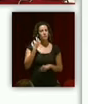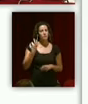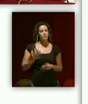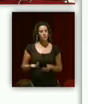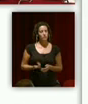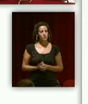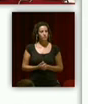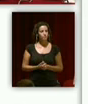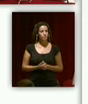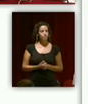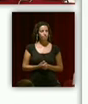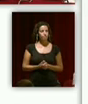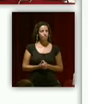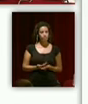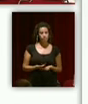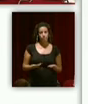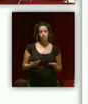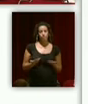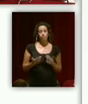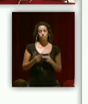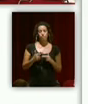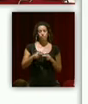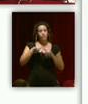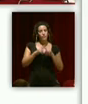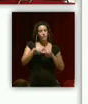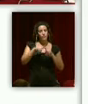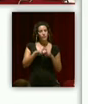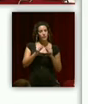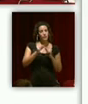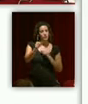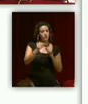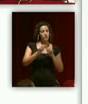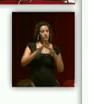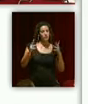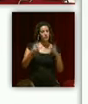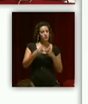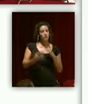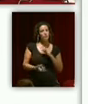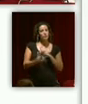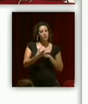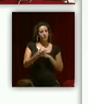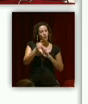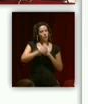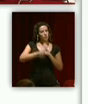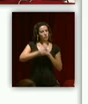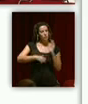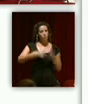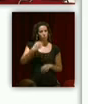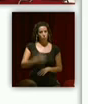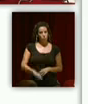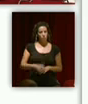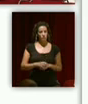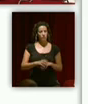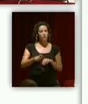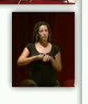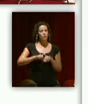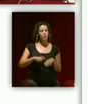NVDA. What are the apps builders? It's very simple. These are online tools allowing you to create